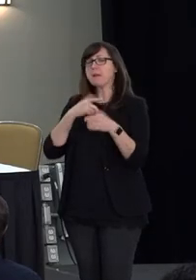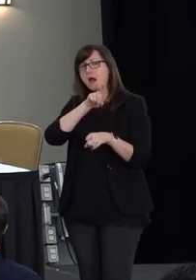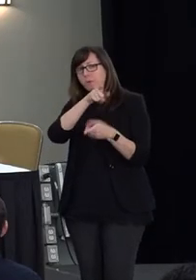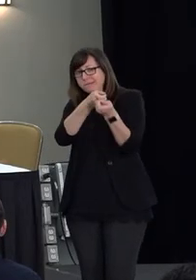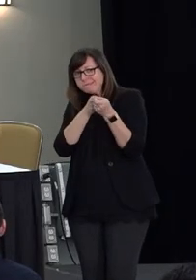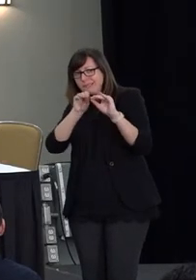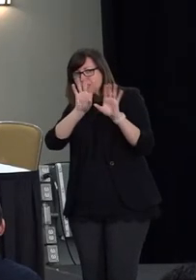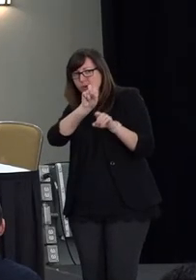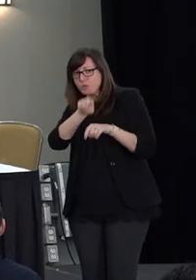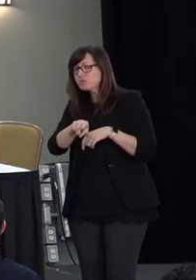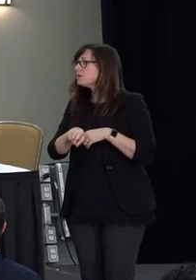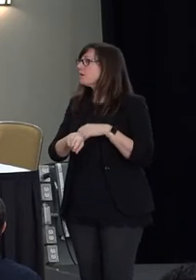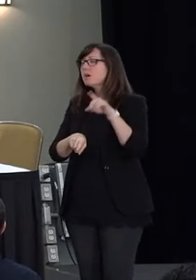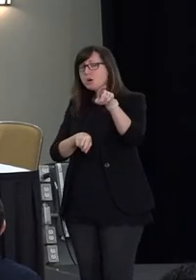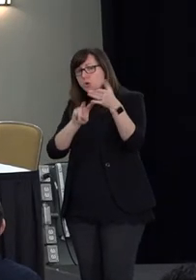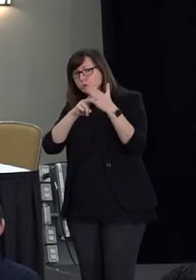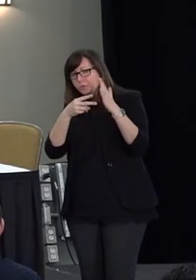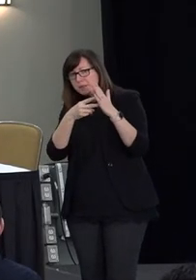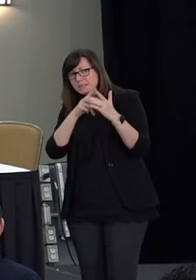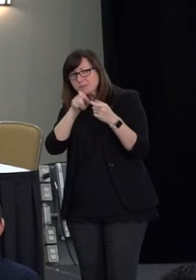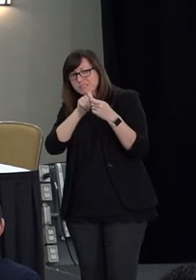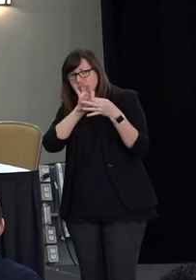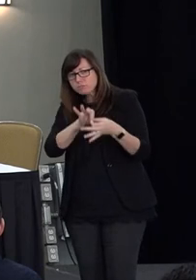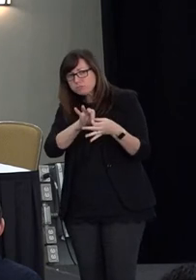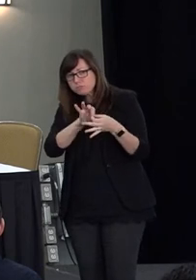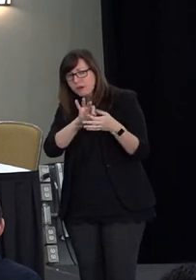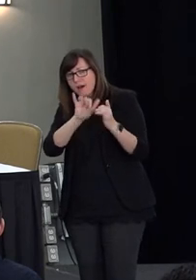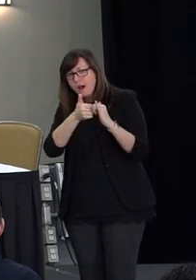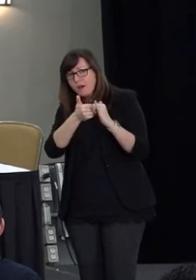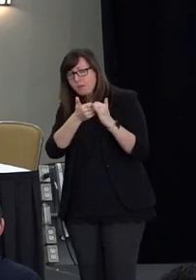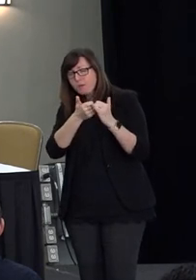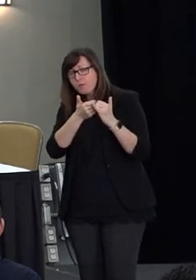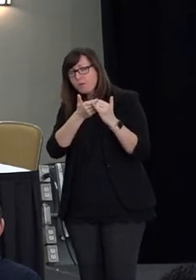Maybe I can clarify the question. Are you asking specifically about how they can